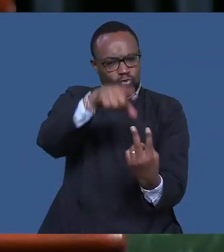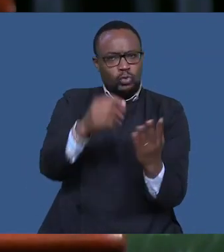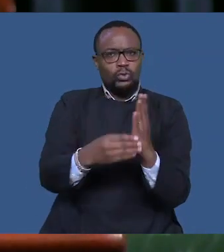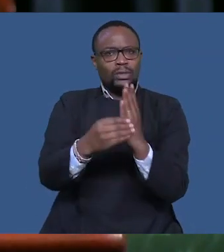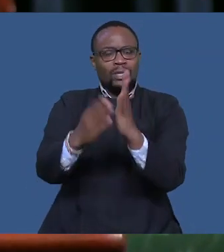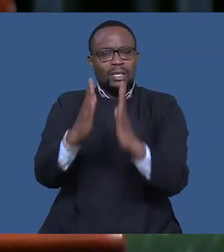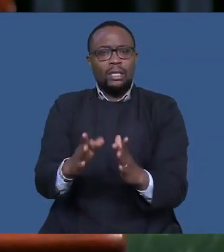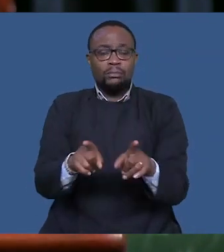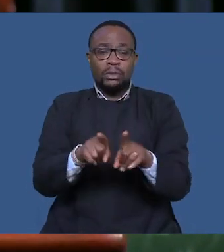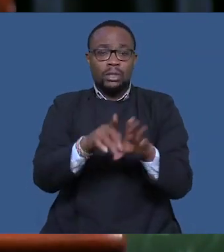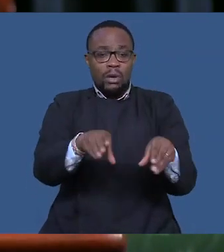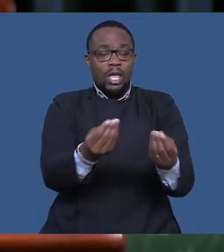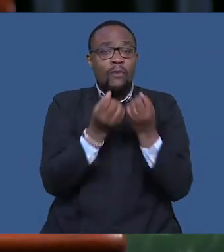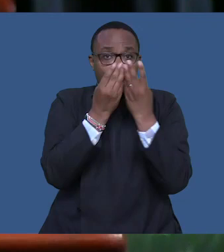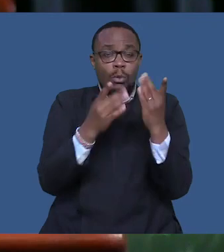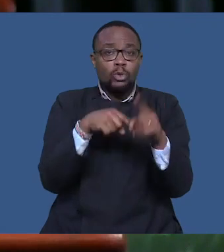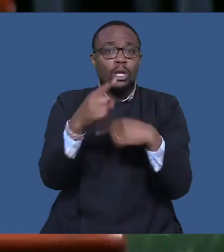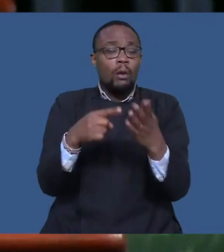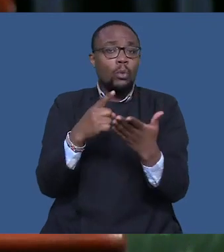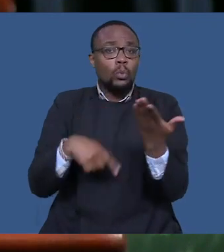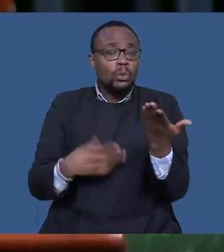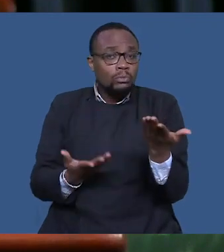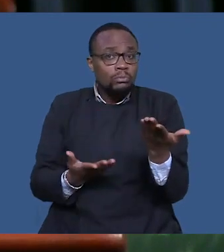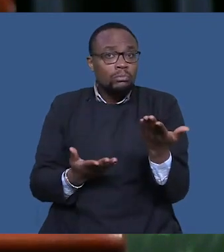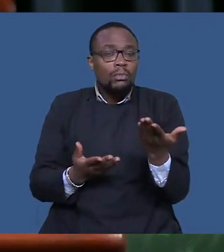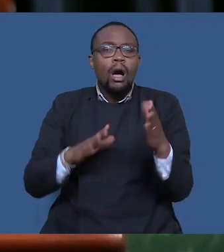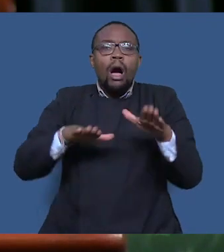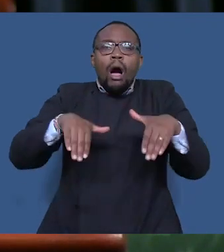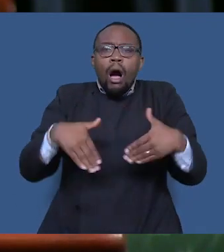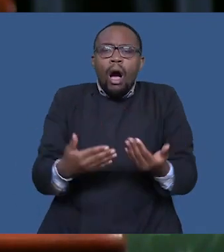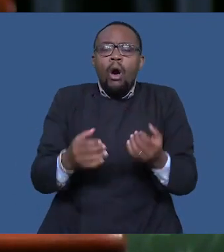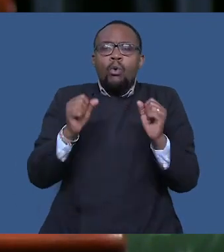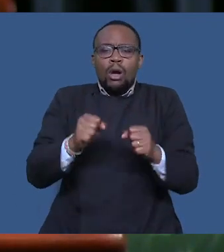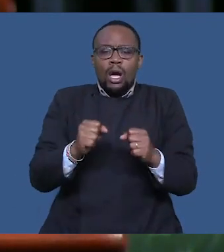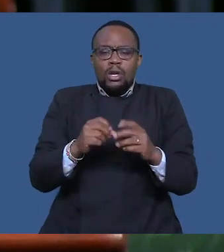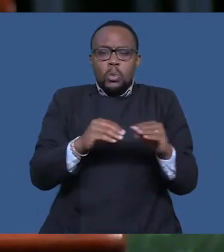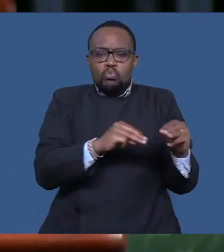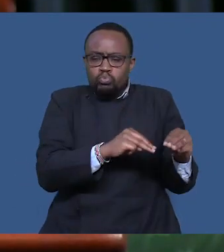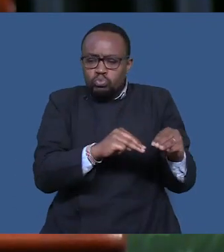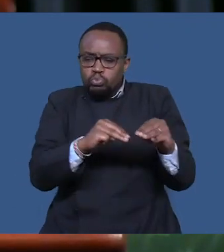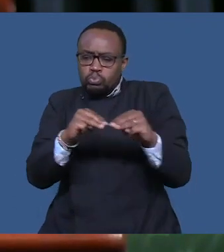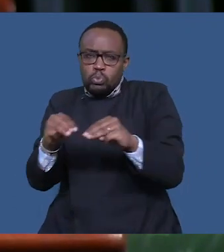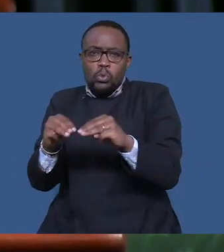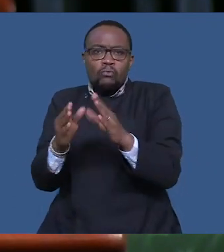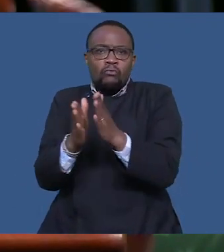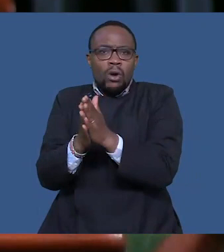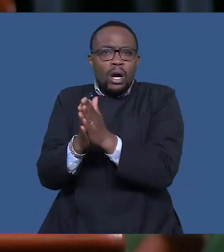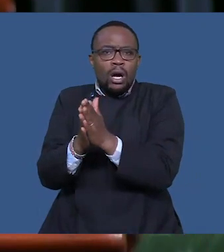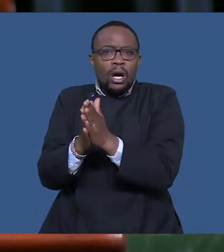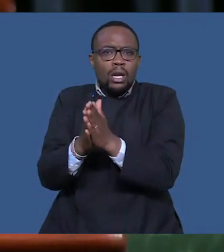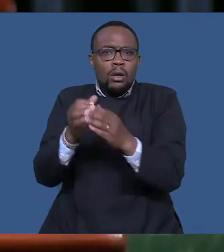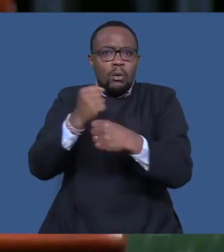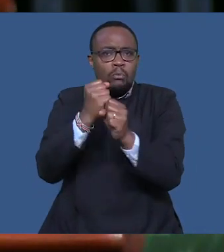given instructions in regards to how he can actually go ahead and even ensure that the